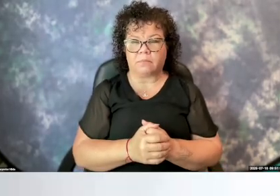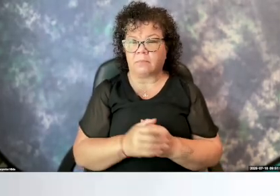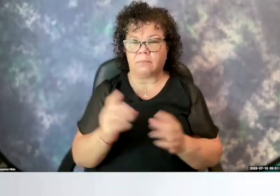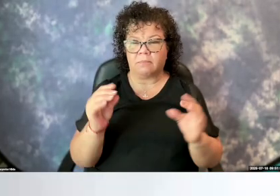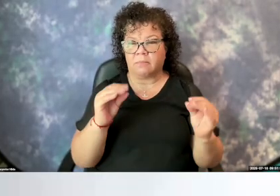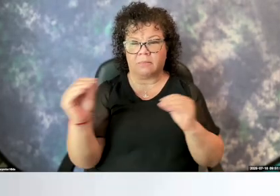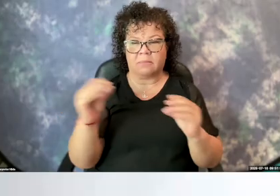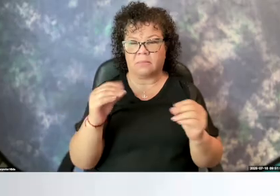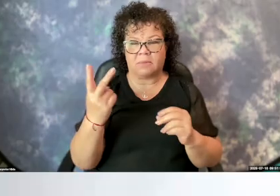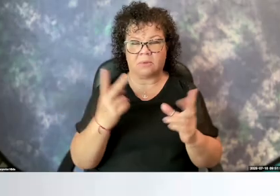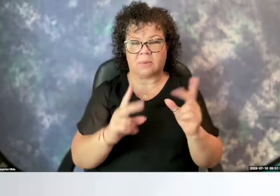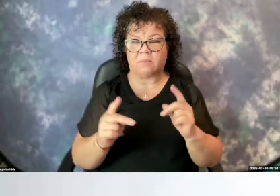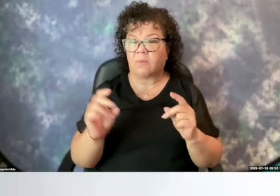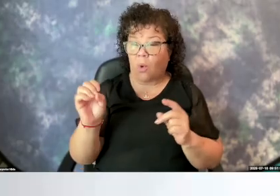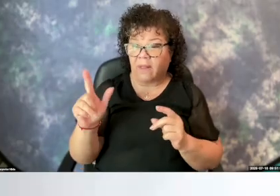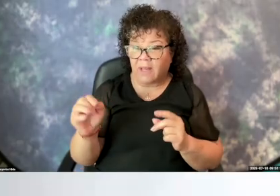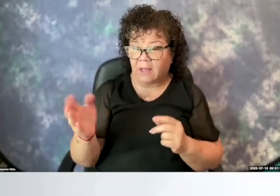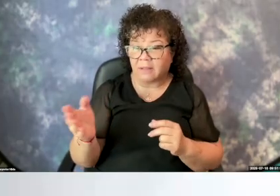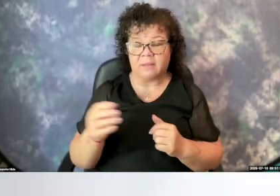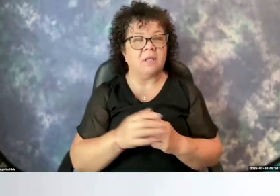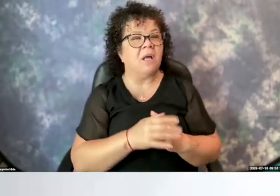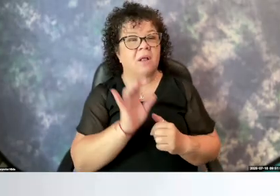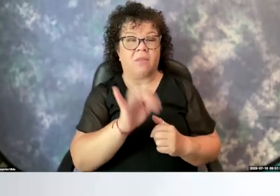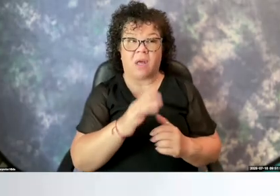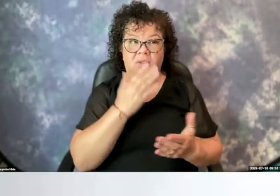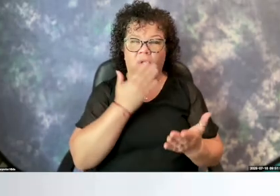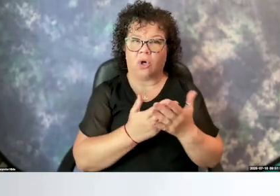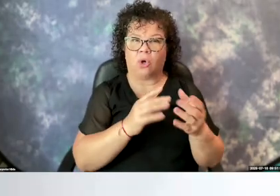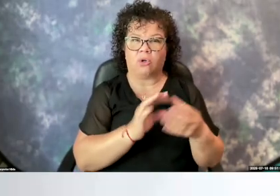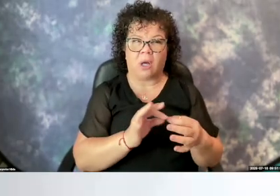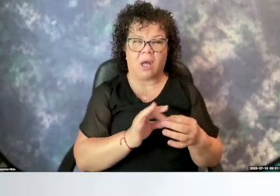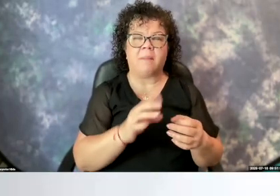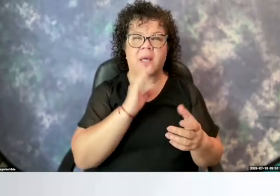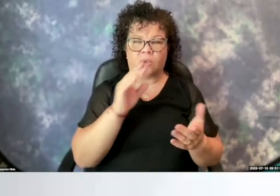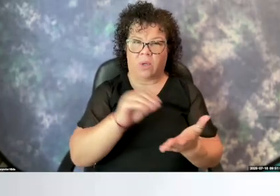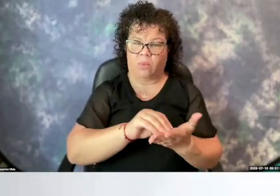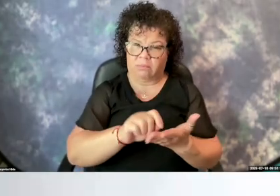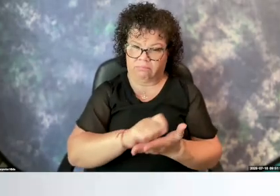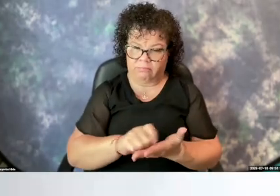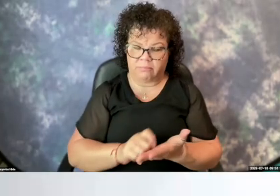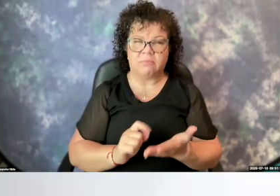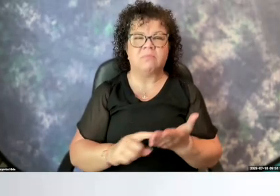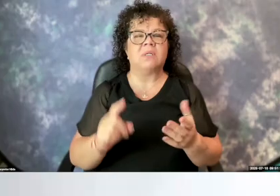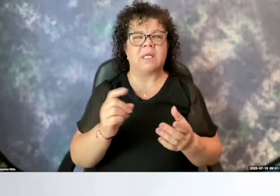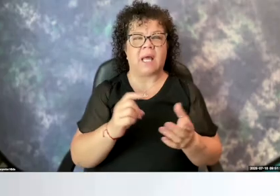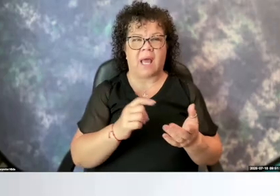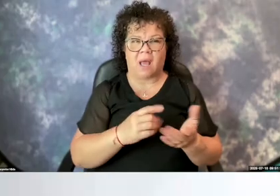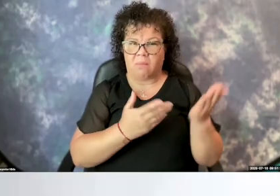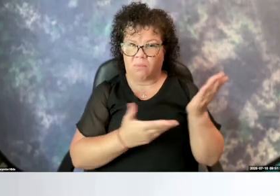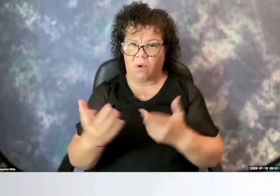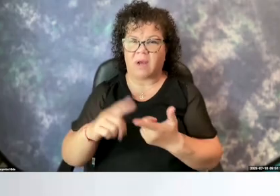Those are all, Go ahead, Olivia. I was just going to say those are all really great comments, and we'll take those all into